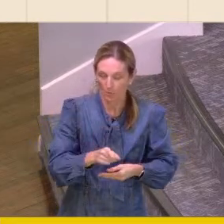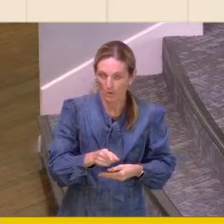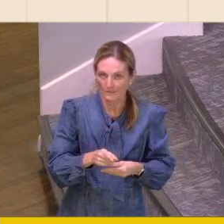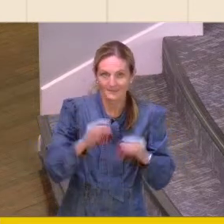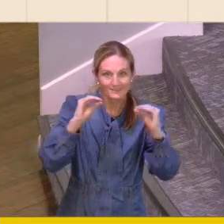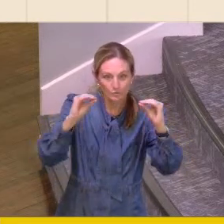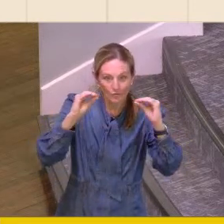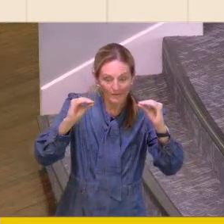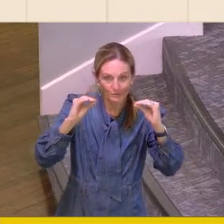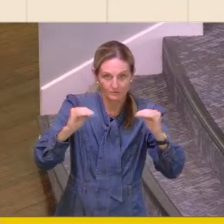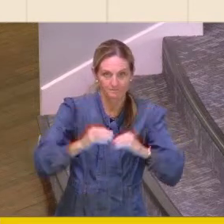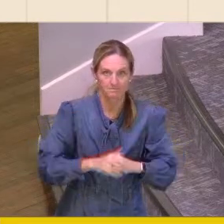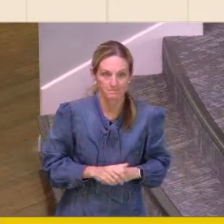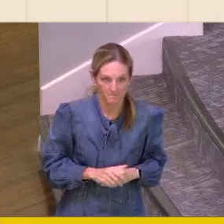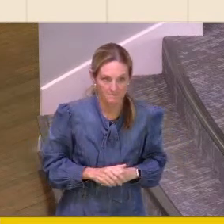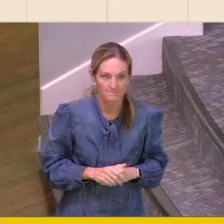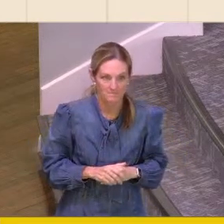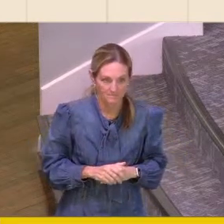instruction,